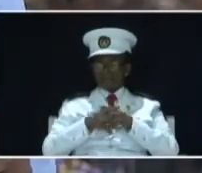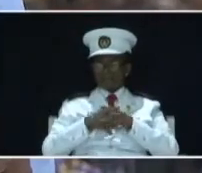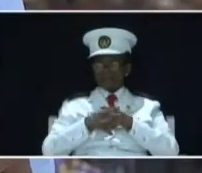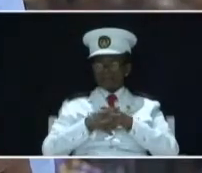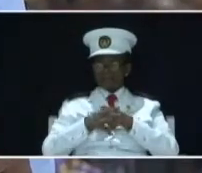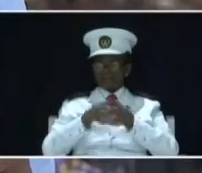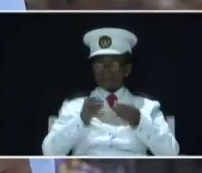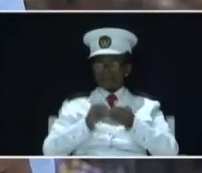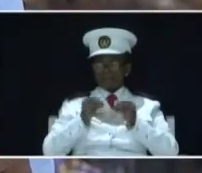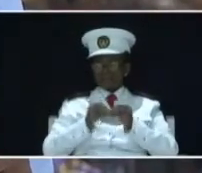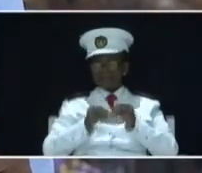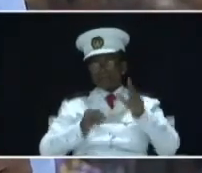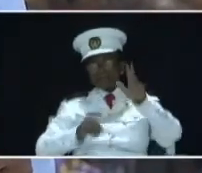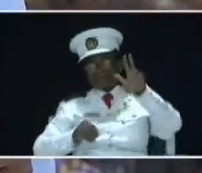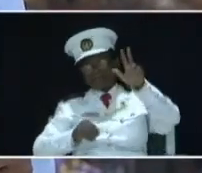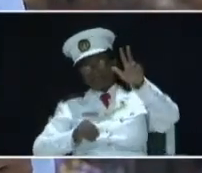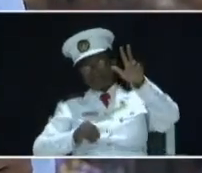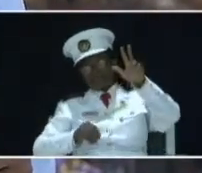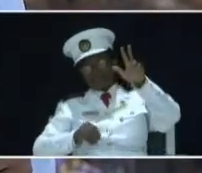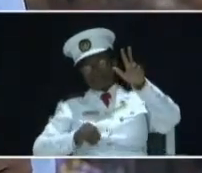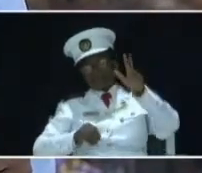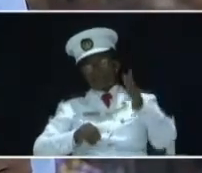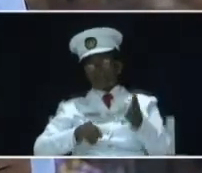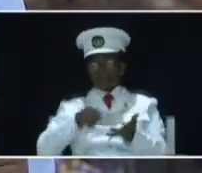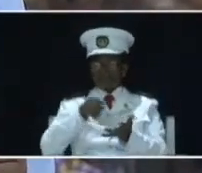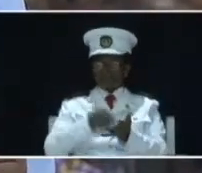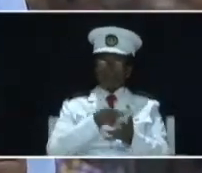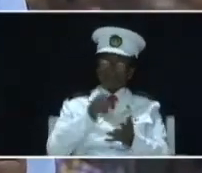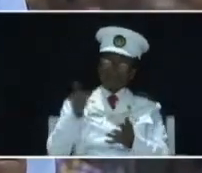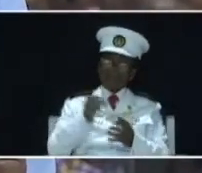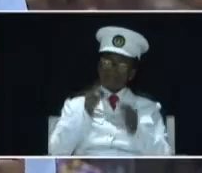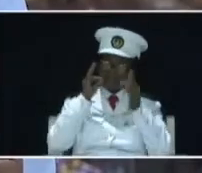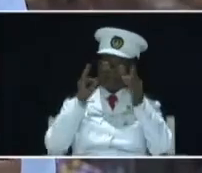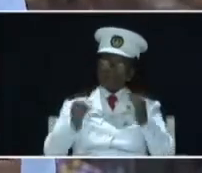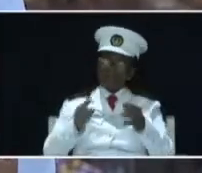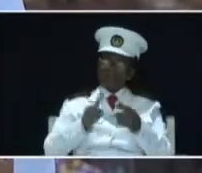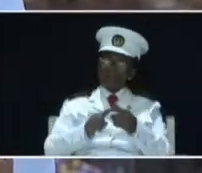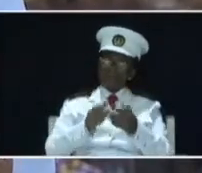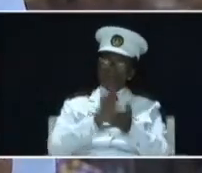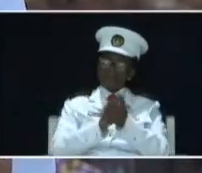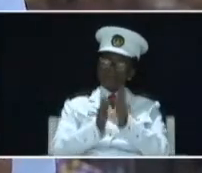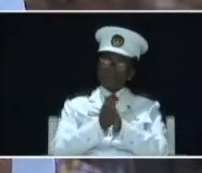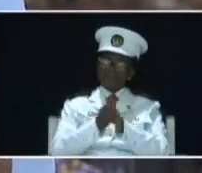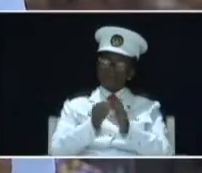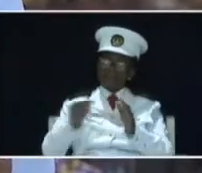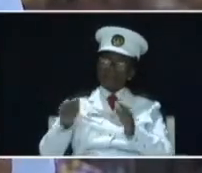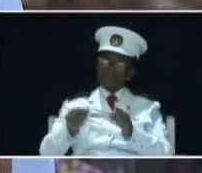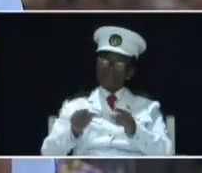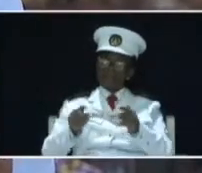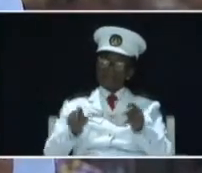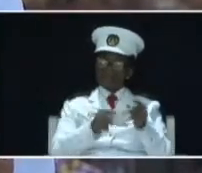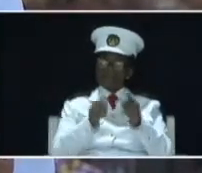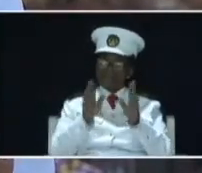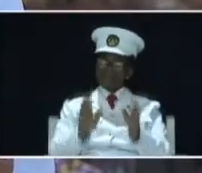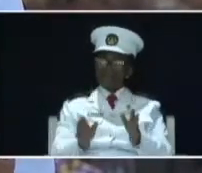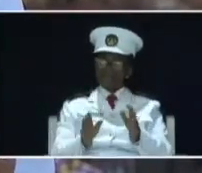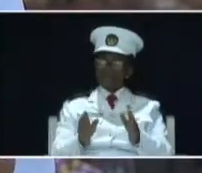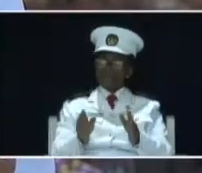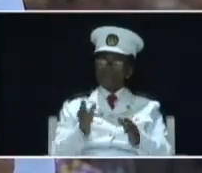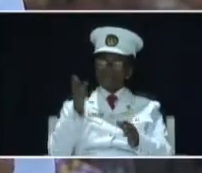Number three, once you decide to become his partner, there must be no looking back.